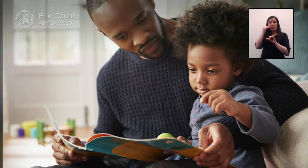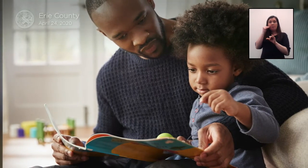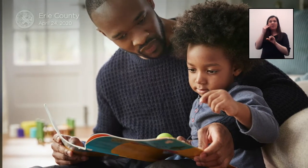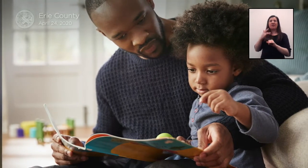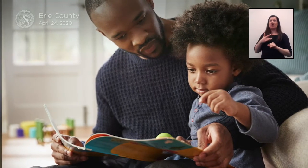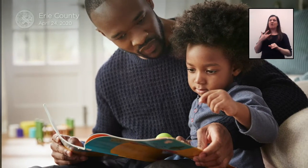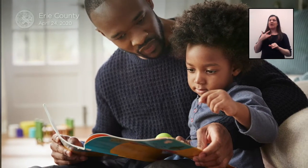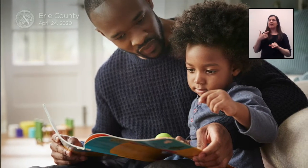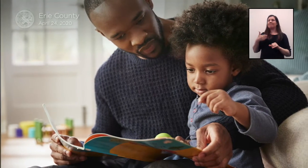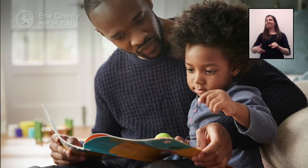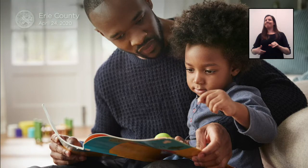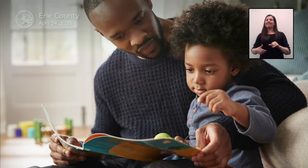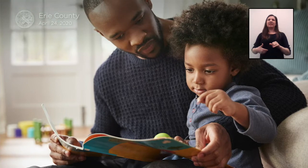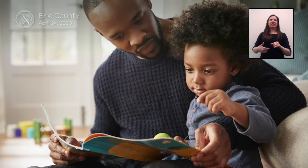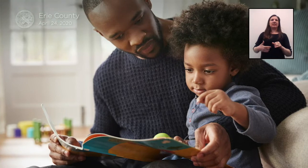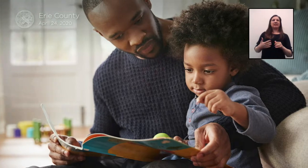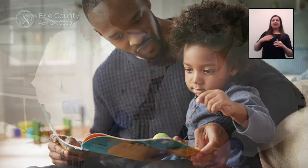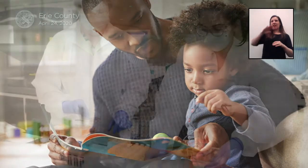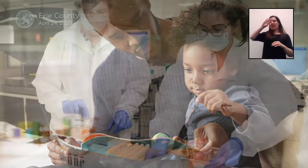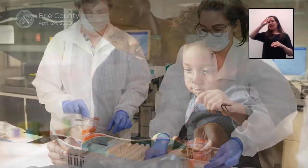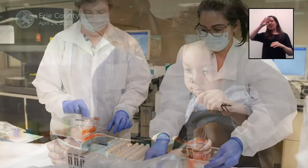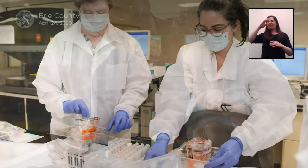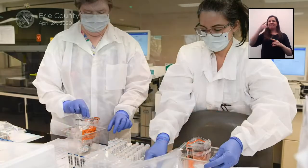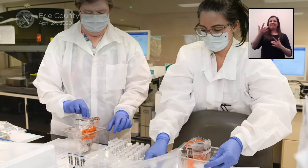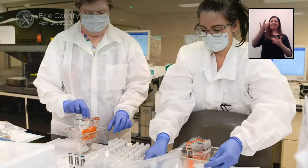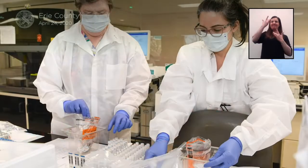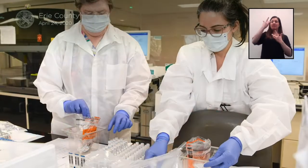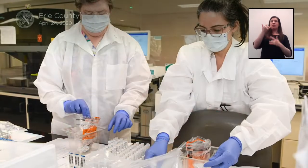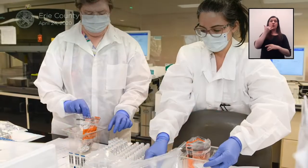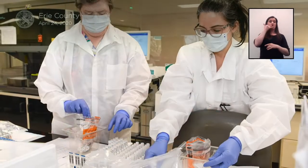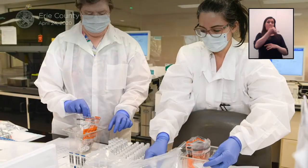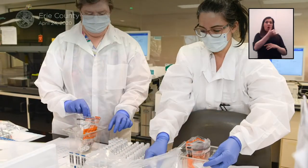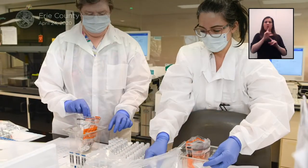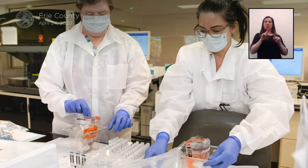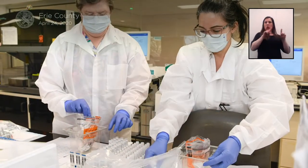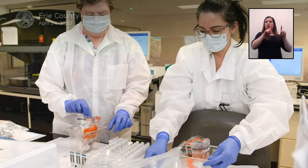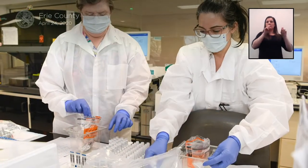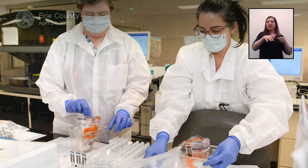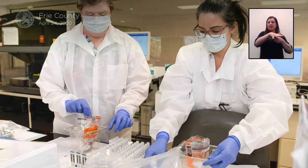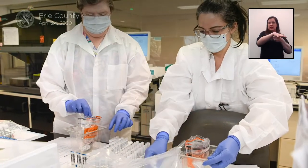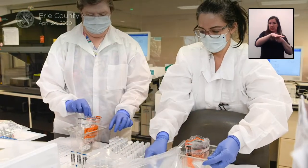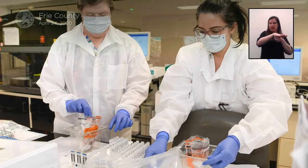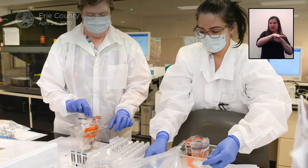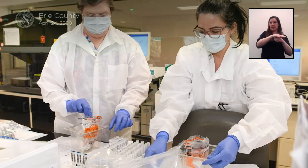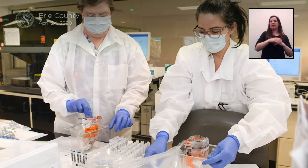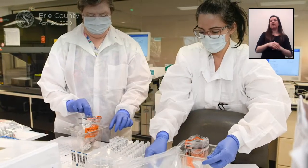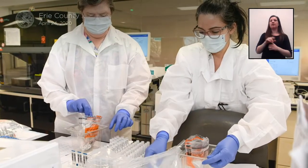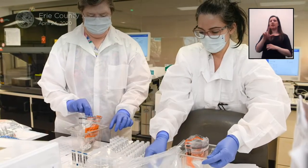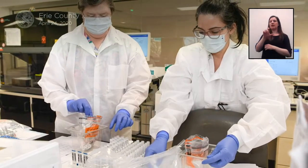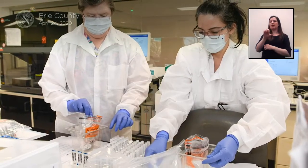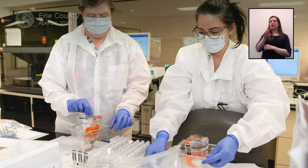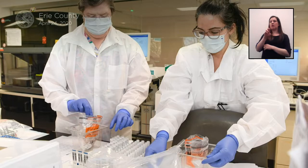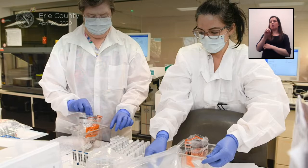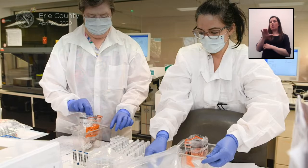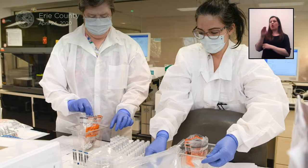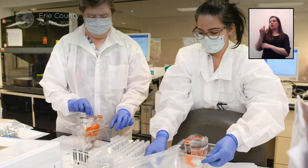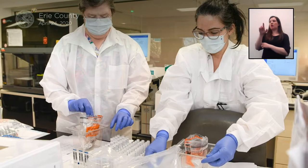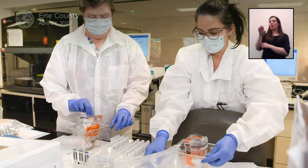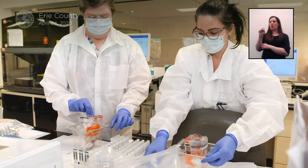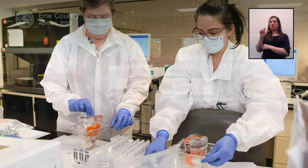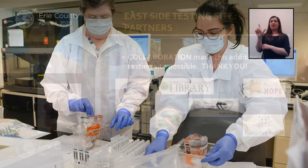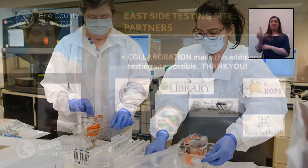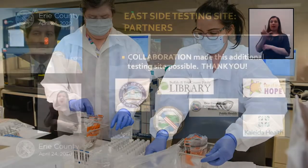symptomatic, make the phone call and drop by the testing site at the Leroy Coles Library on the corner